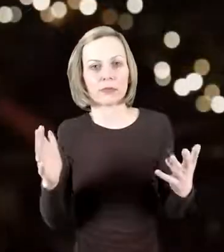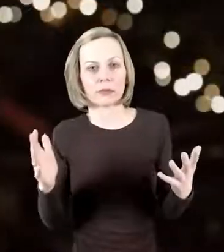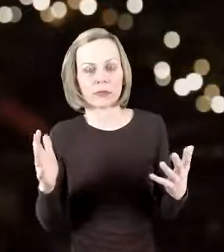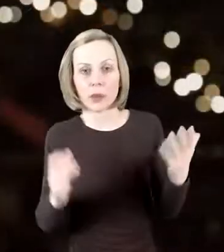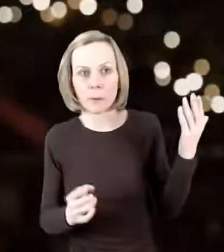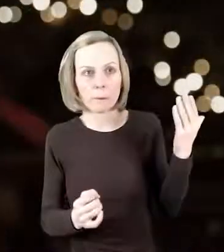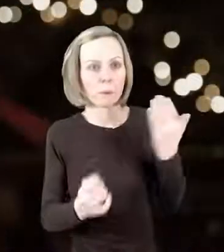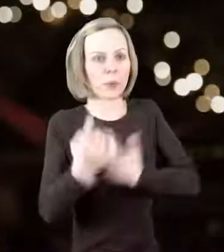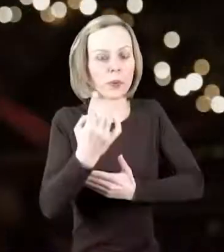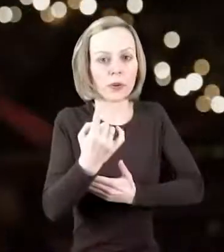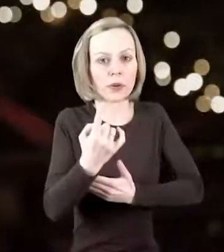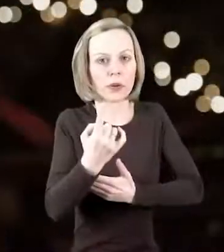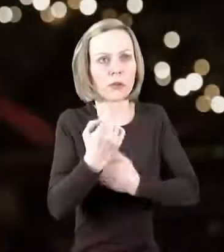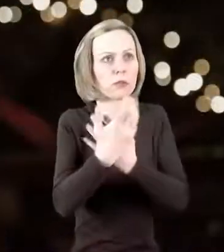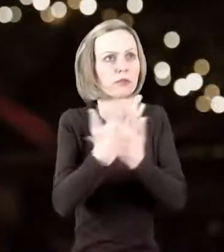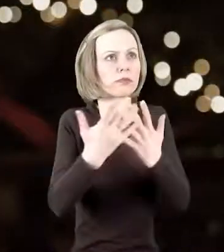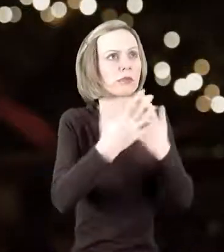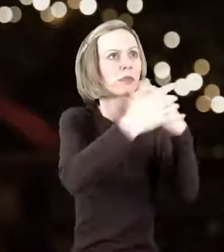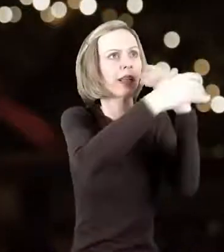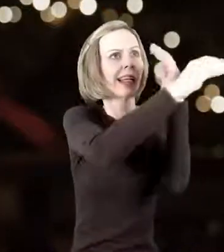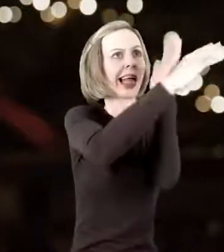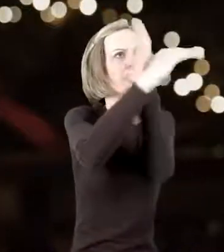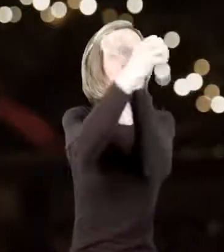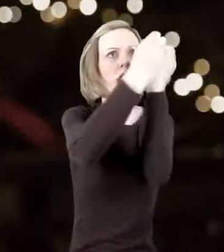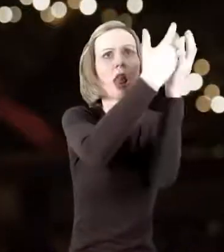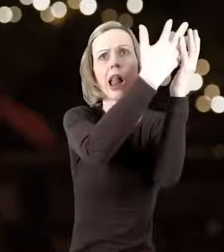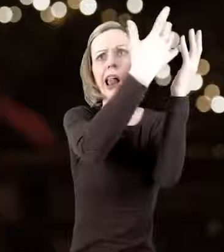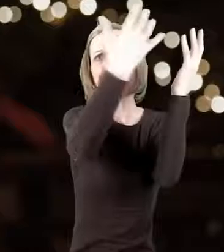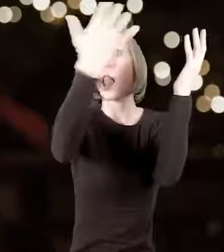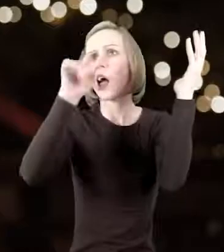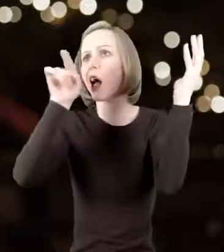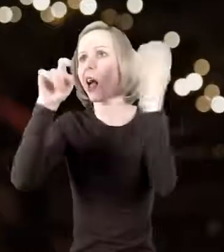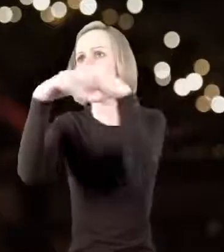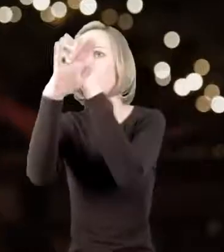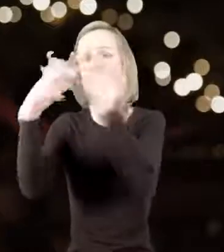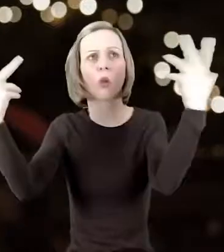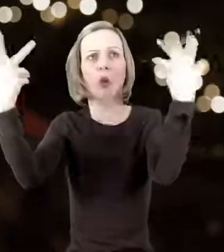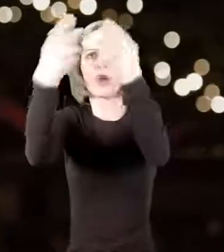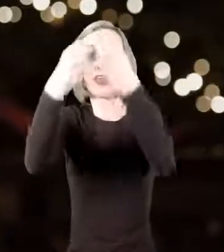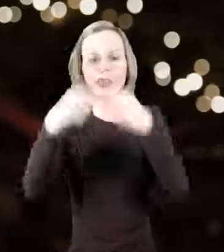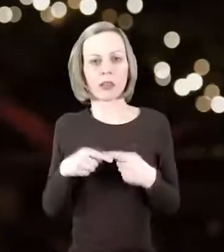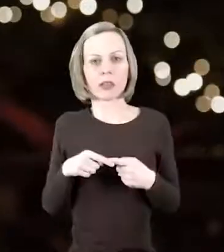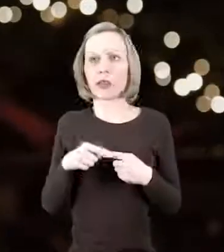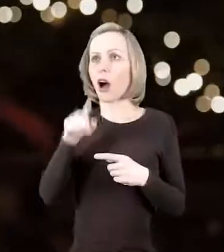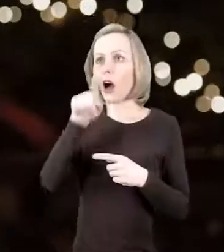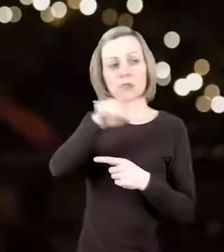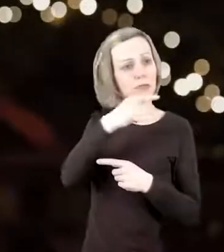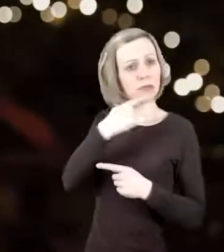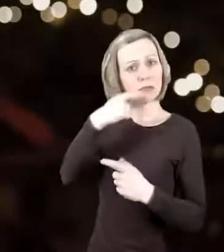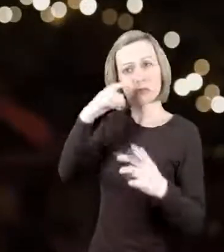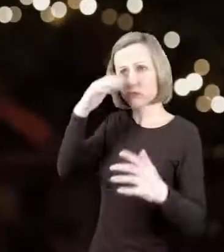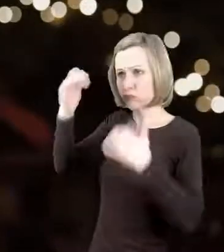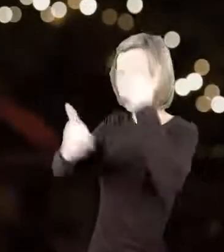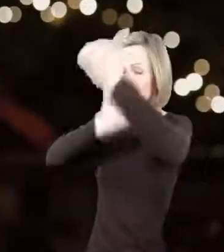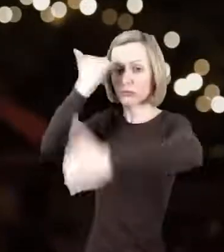Suddenly, a great company of the heavenly host appeared with the angel, saying, Glory to God in